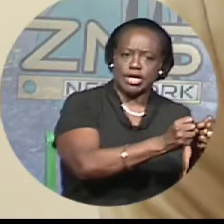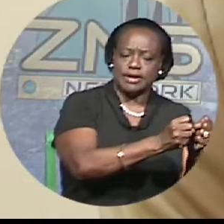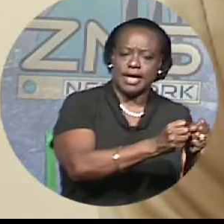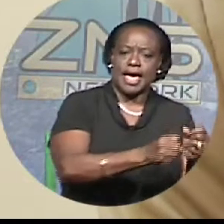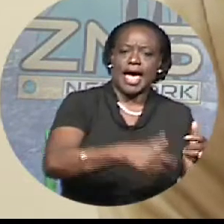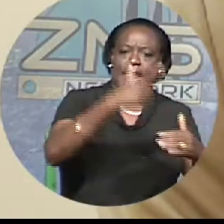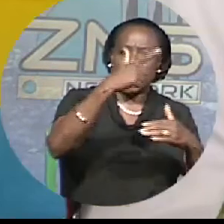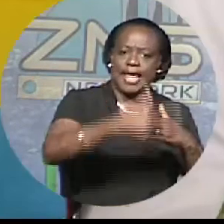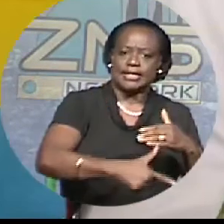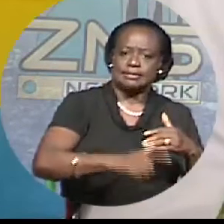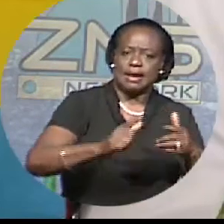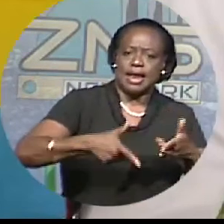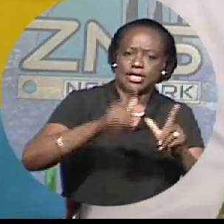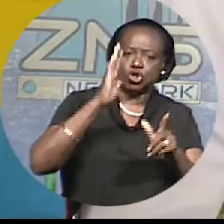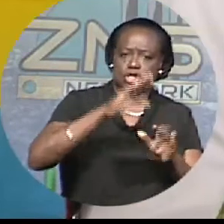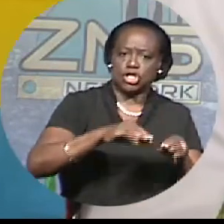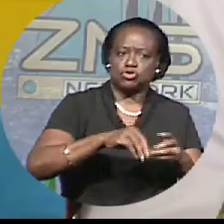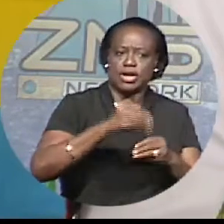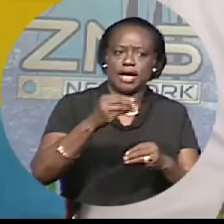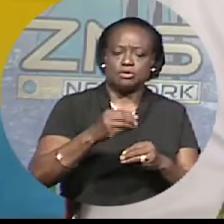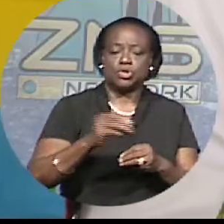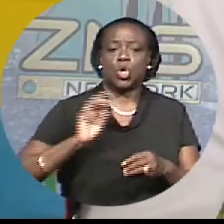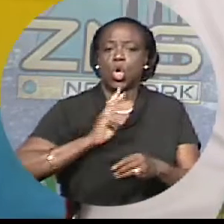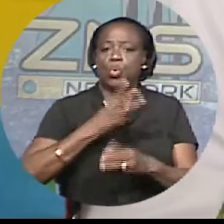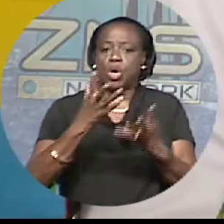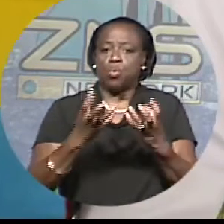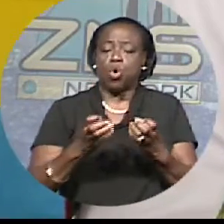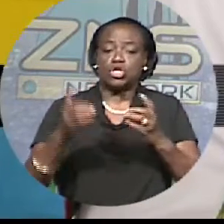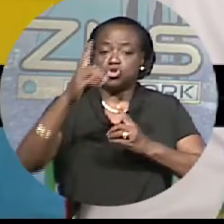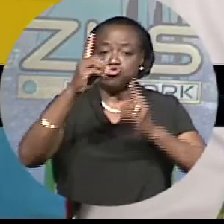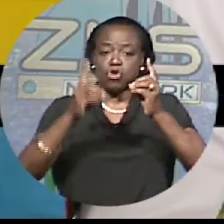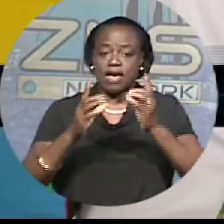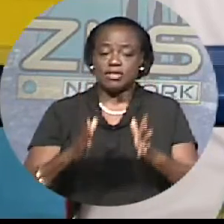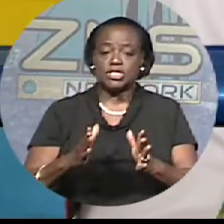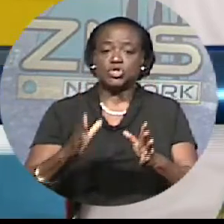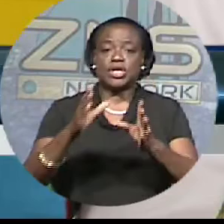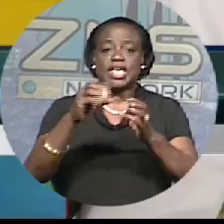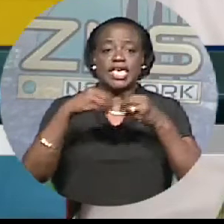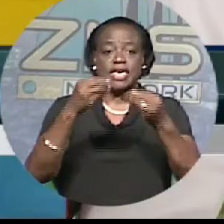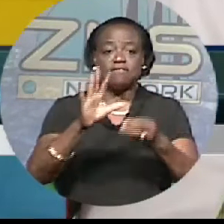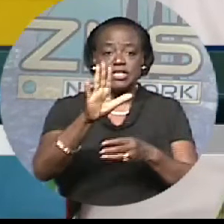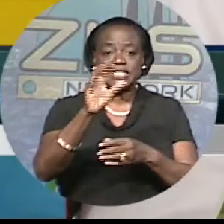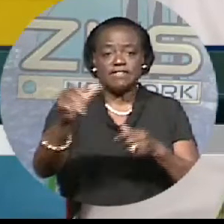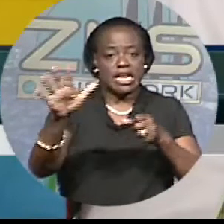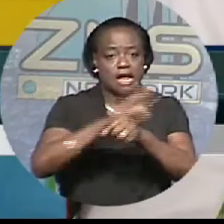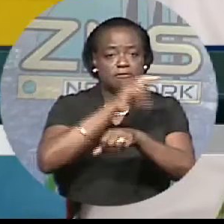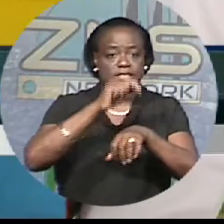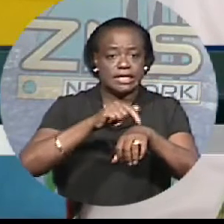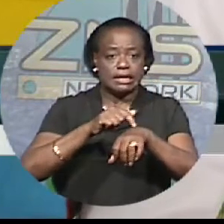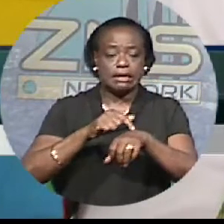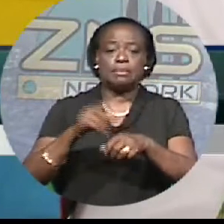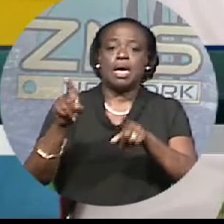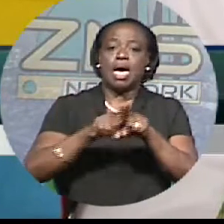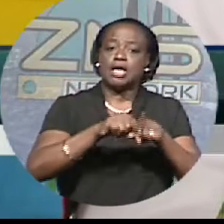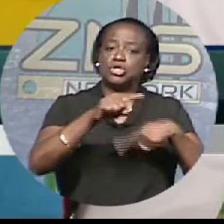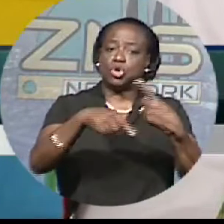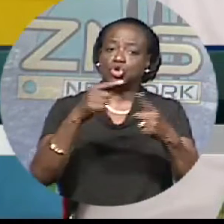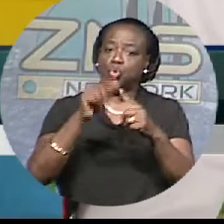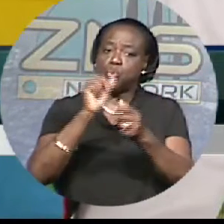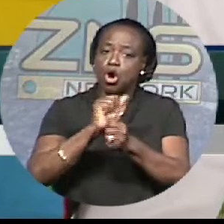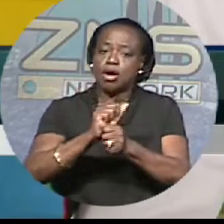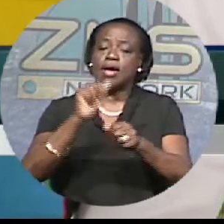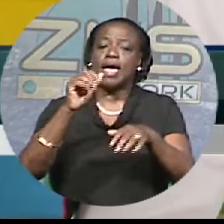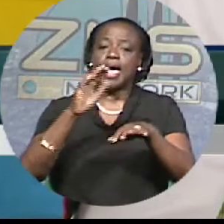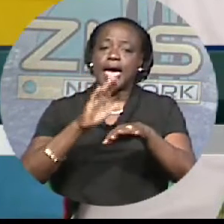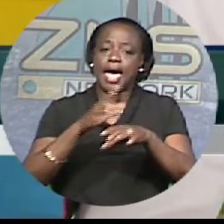the child at risk. We want drivers to give themselves sufficient time as they head out to work or to school. Give